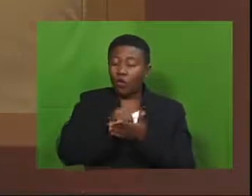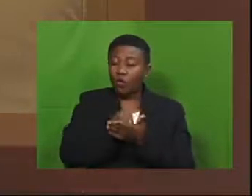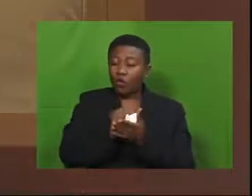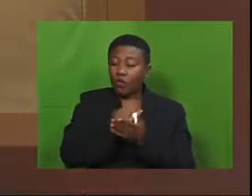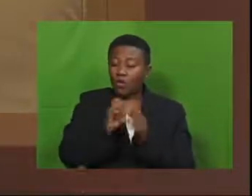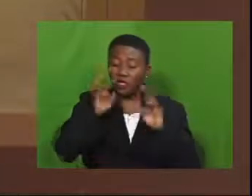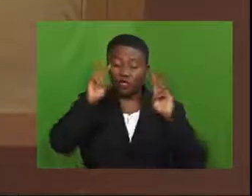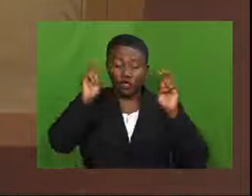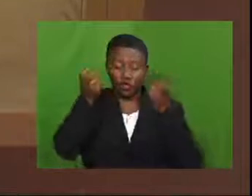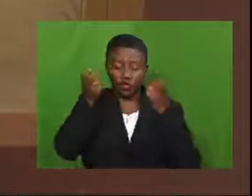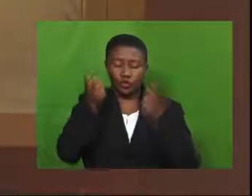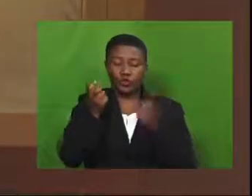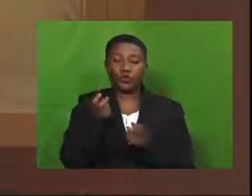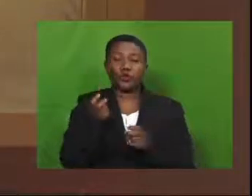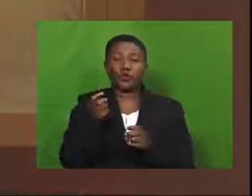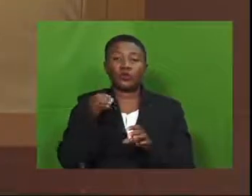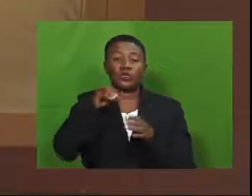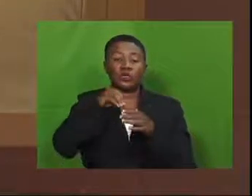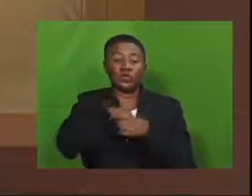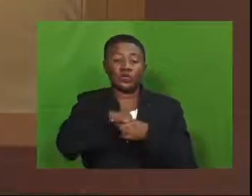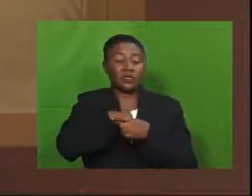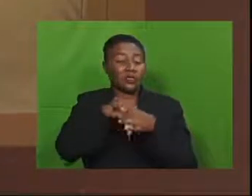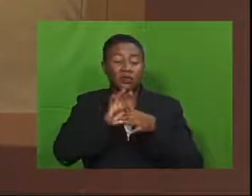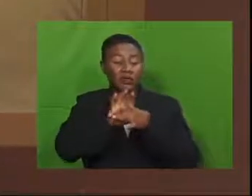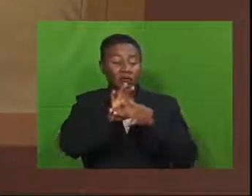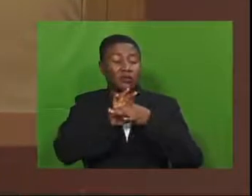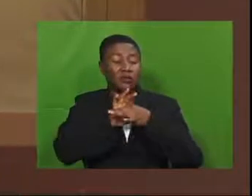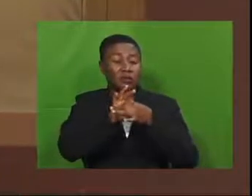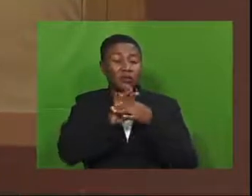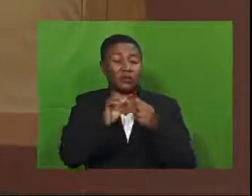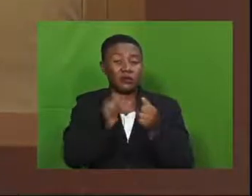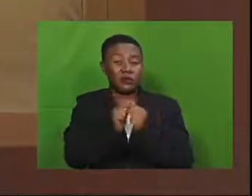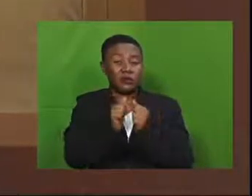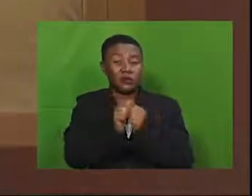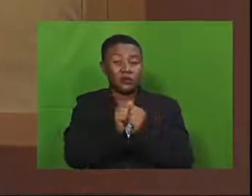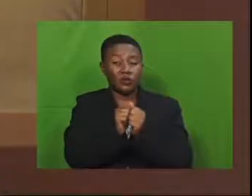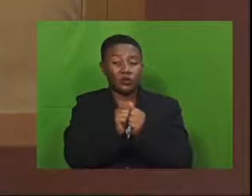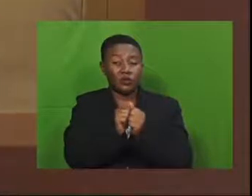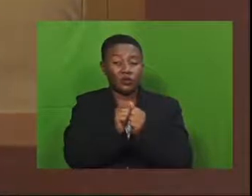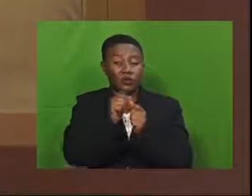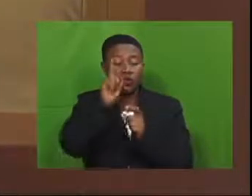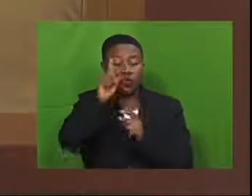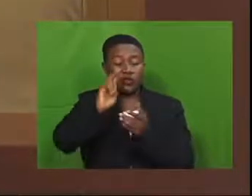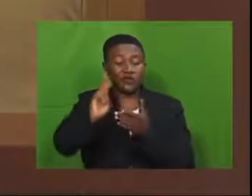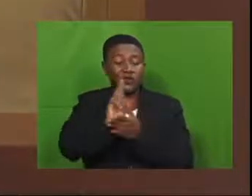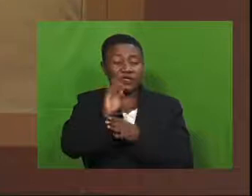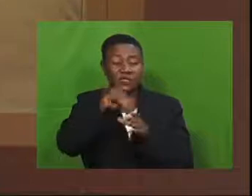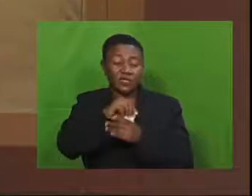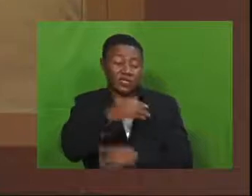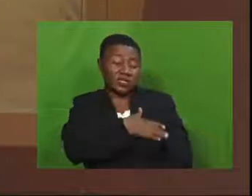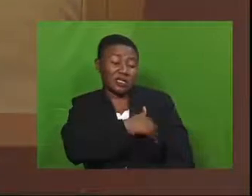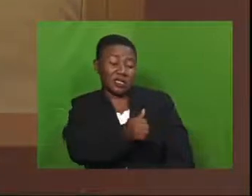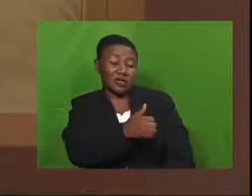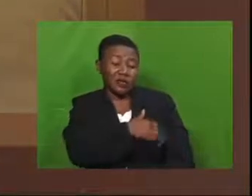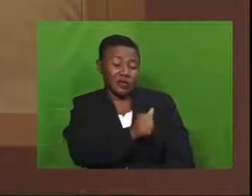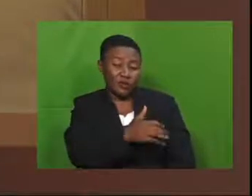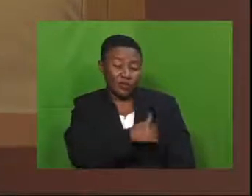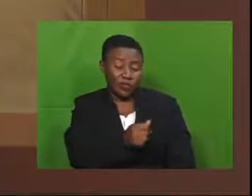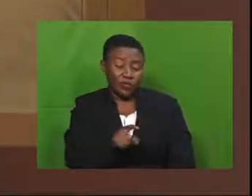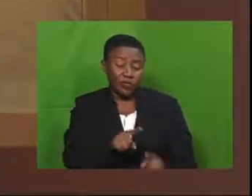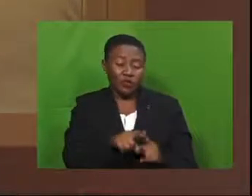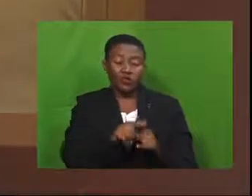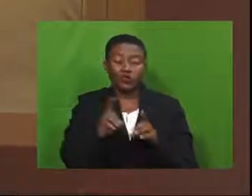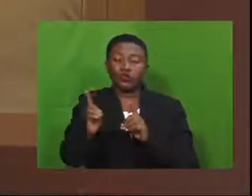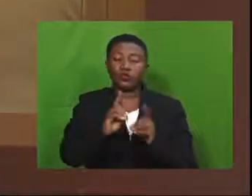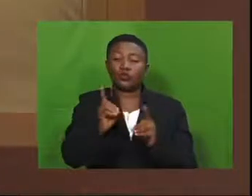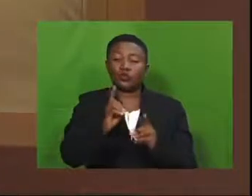Affairs in collaboration with the Trent University of Canada to undertake a